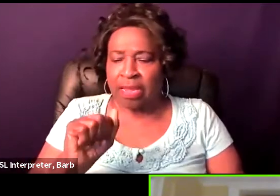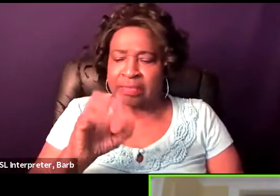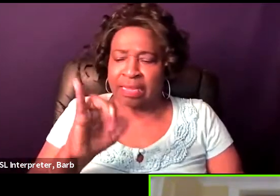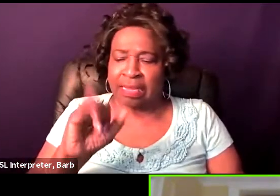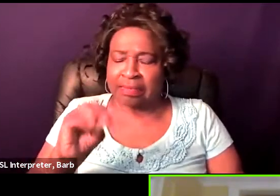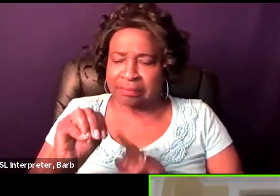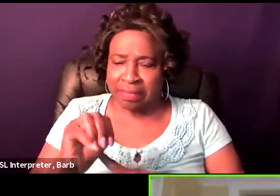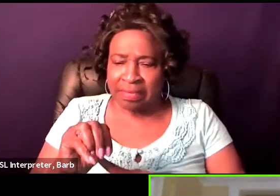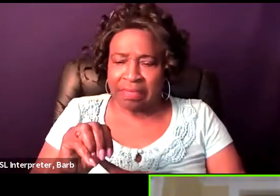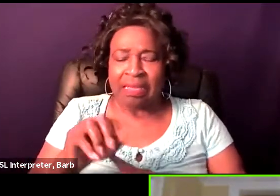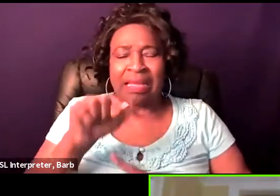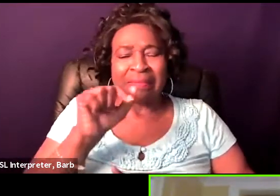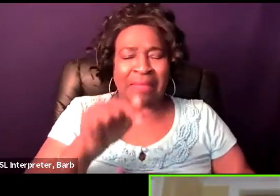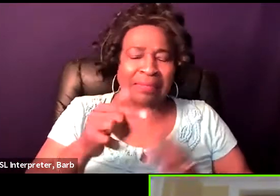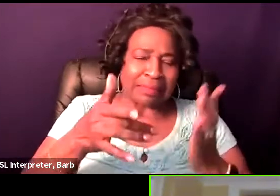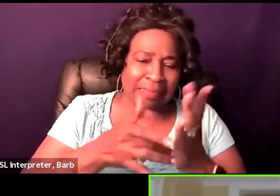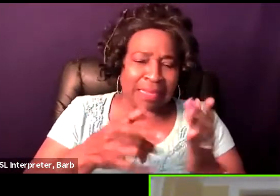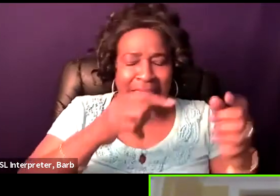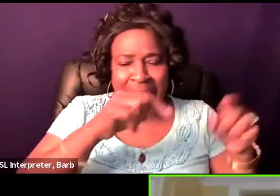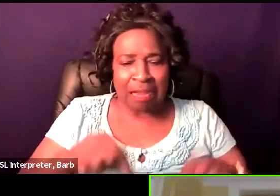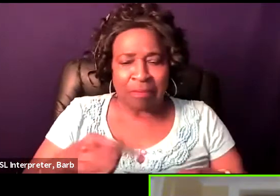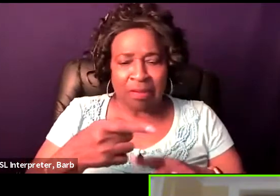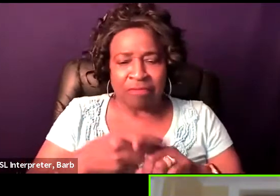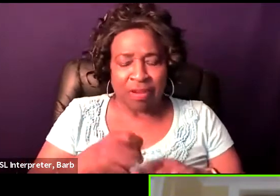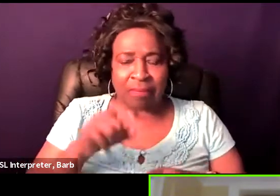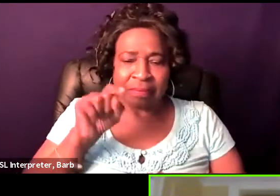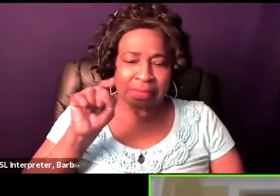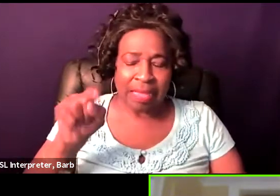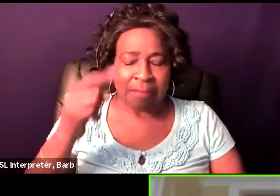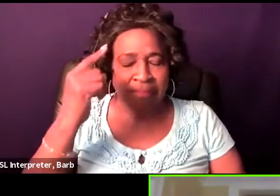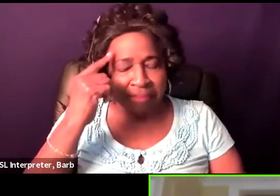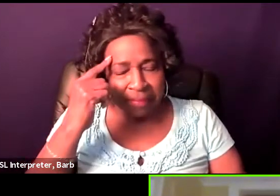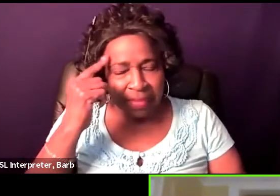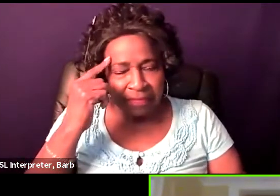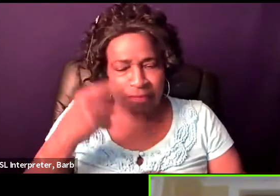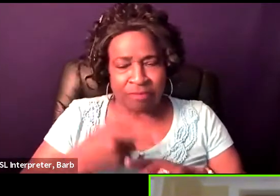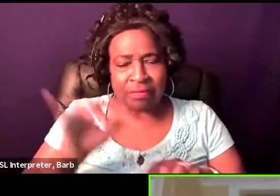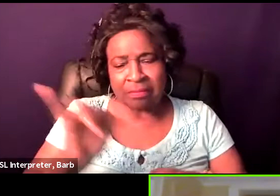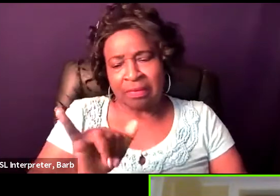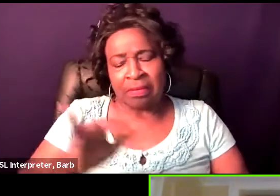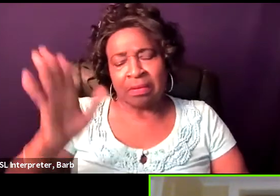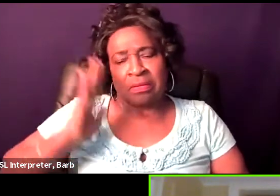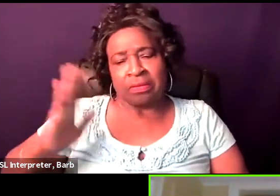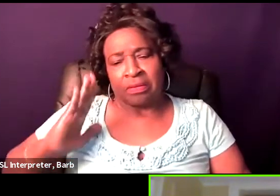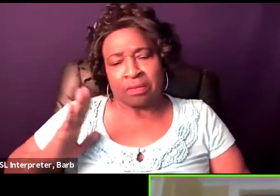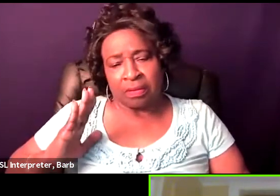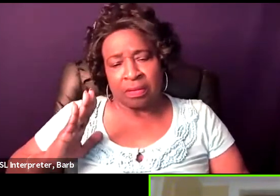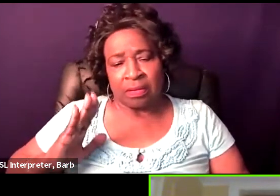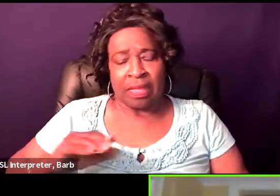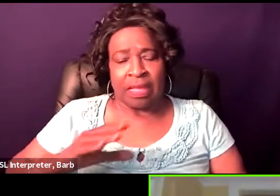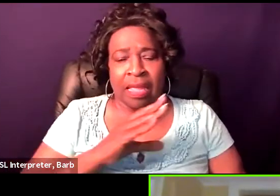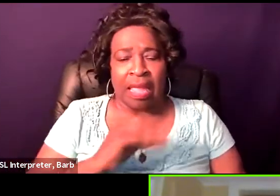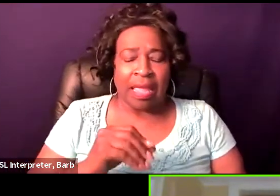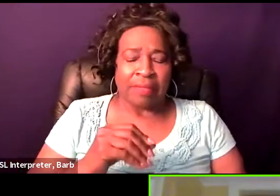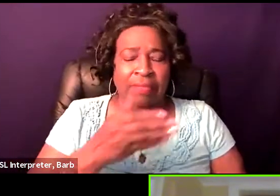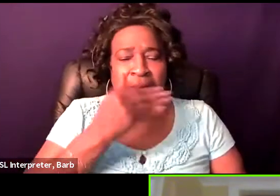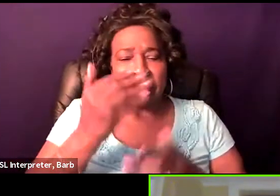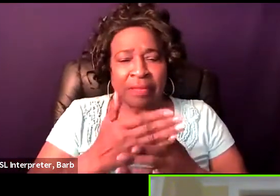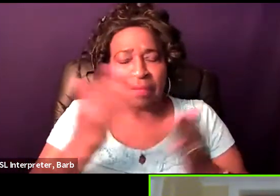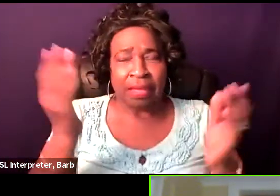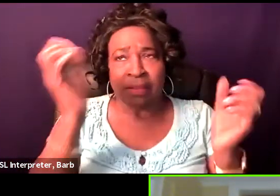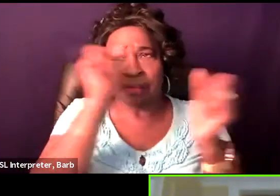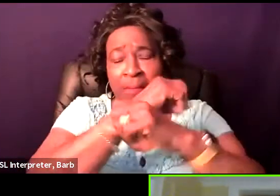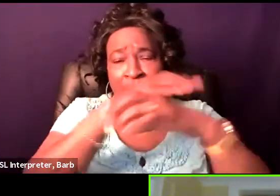if this is a technology that is coming from a settler colonialist mindset, of course, the best it can imagine is a